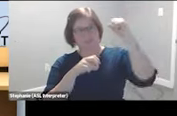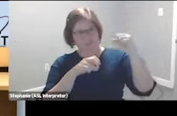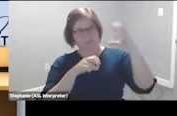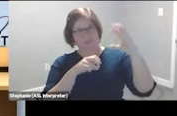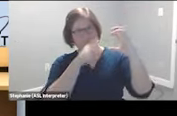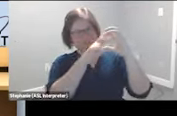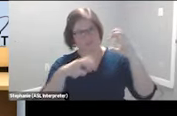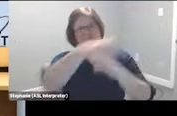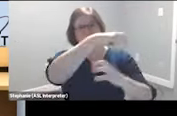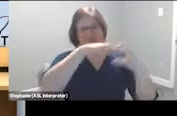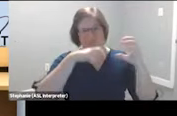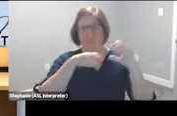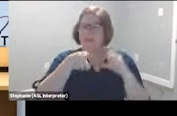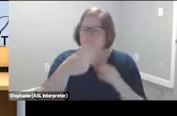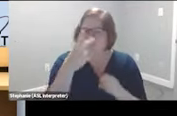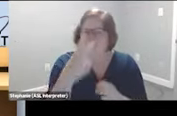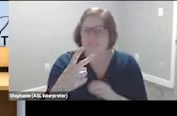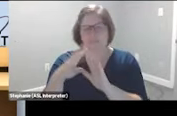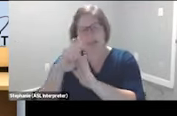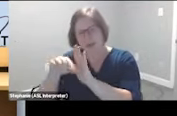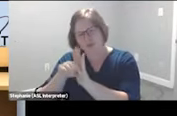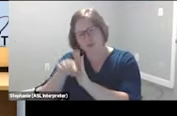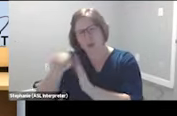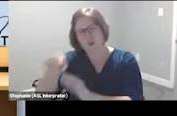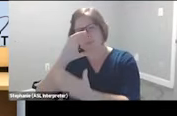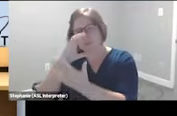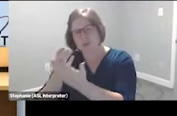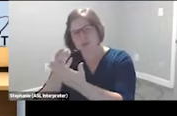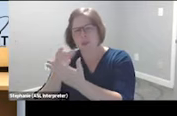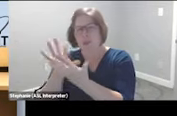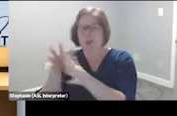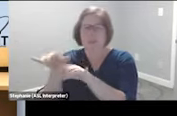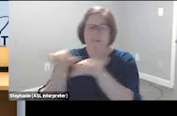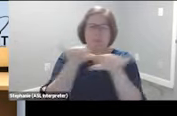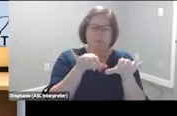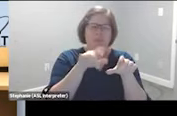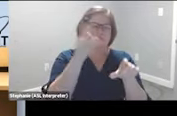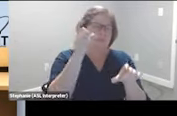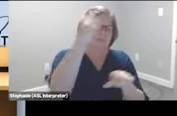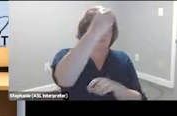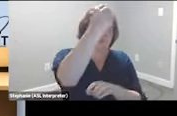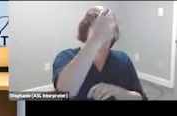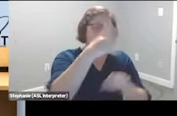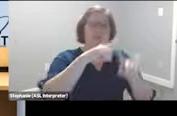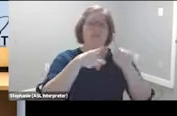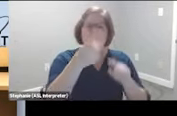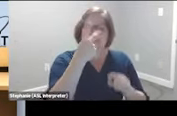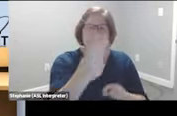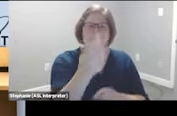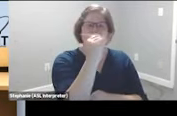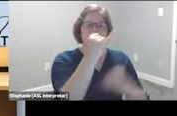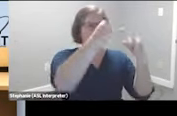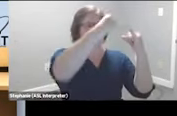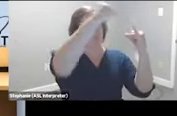the picture is similar in color to the sun. However, the bright edge of the sun is clearly